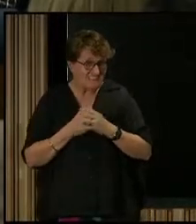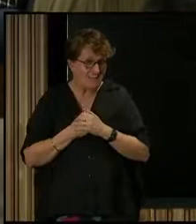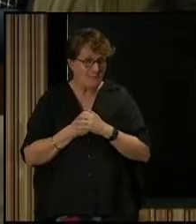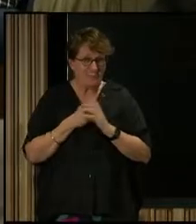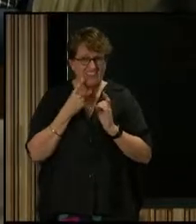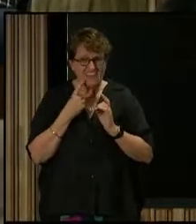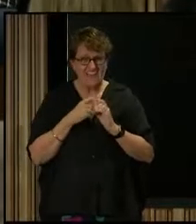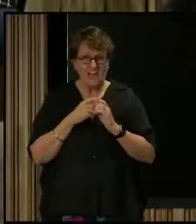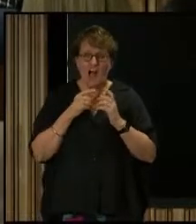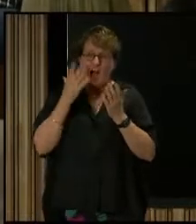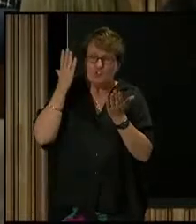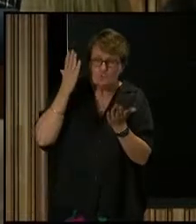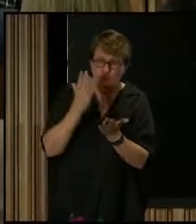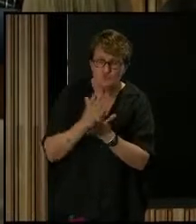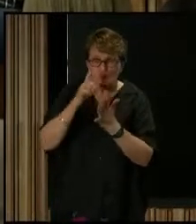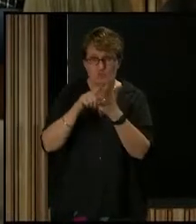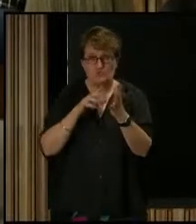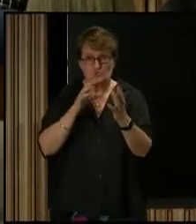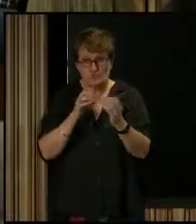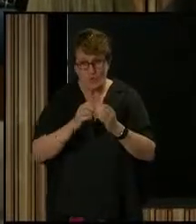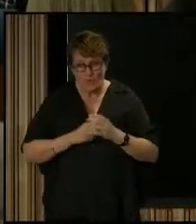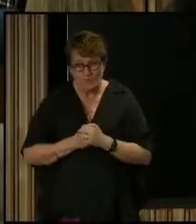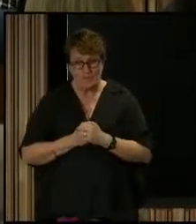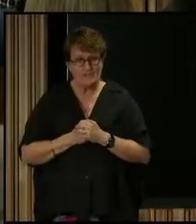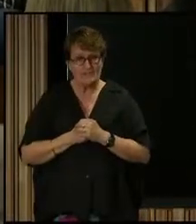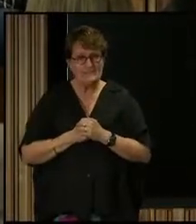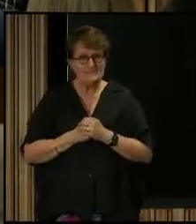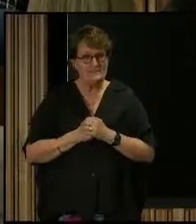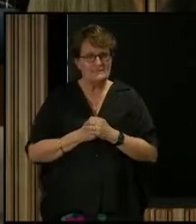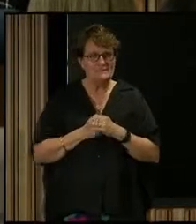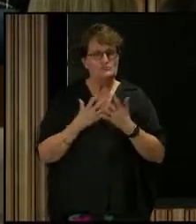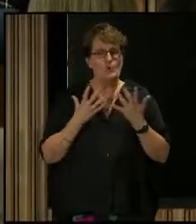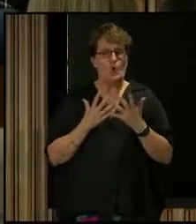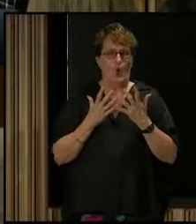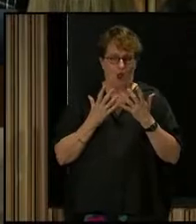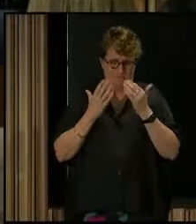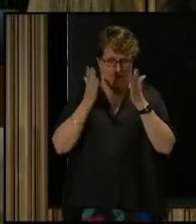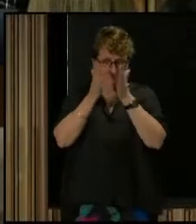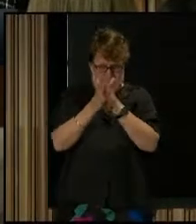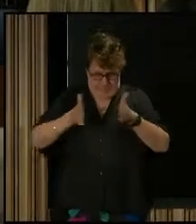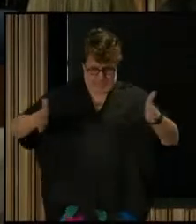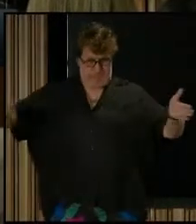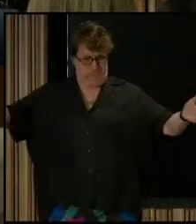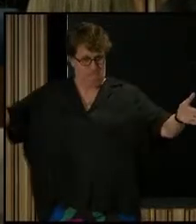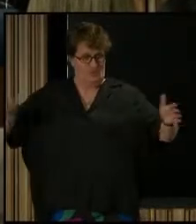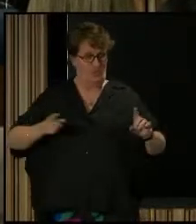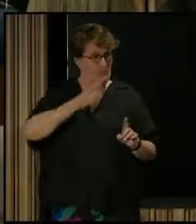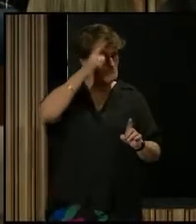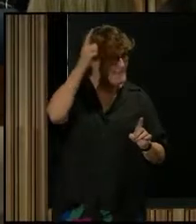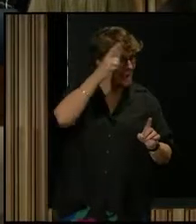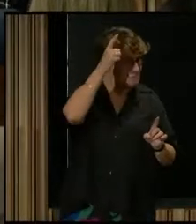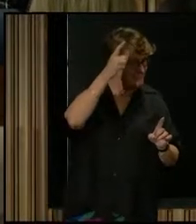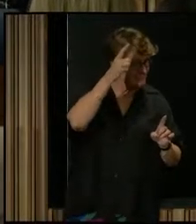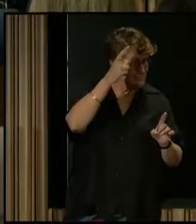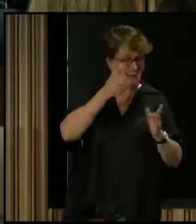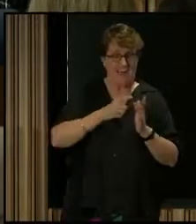job. Yeah, what's your actual job? And I'm like, fair. I think there's a really big chasm between a lot of creativity and a lot of projects